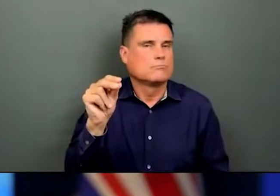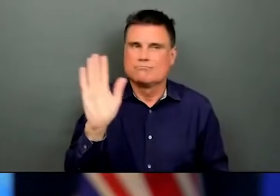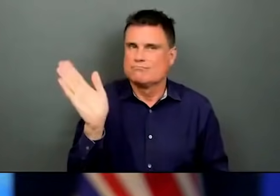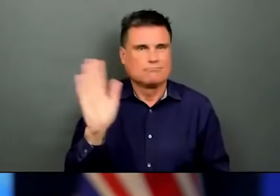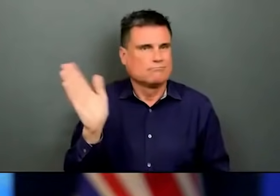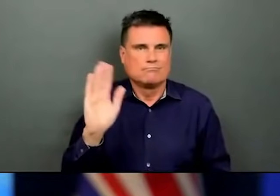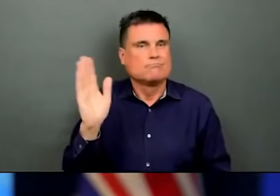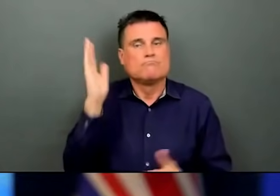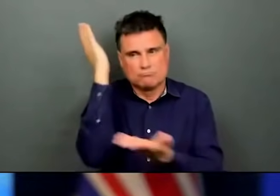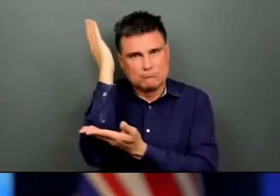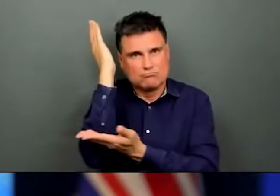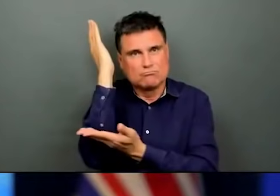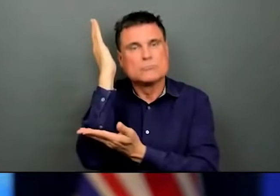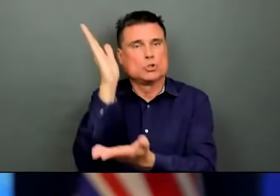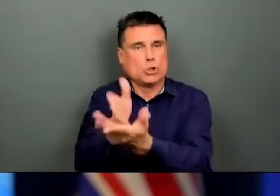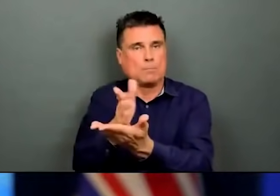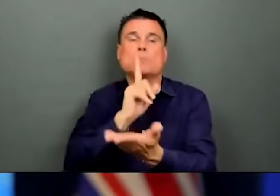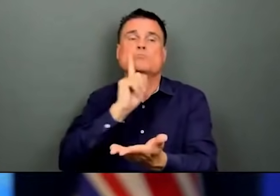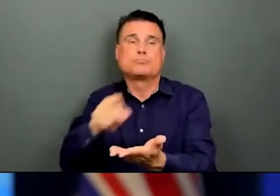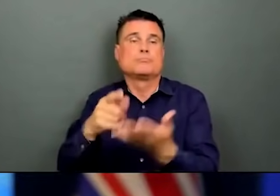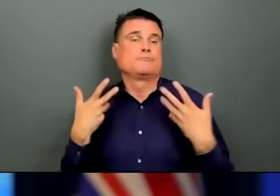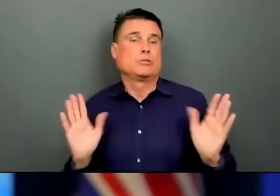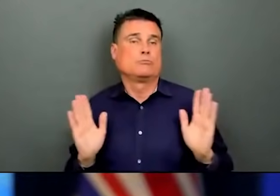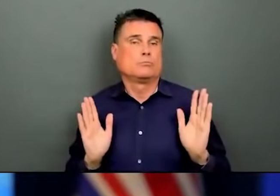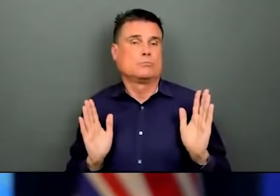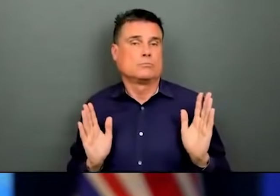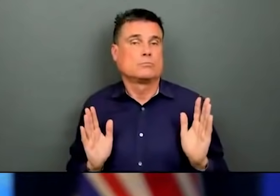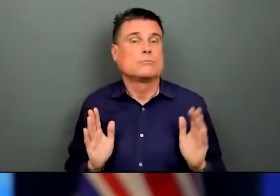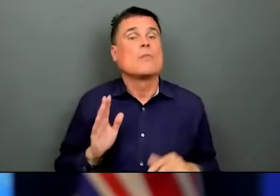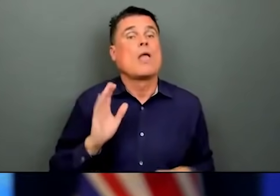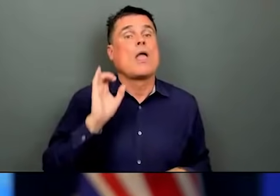value. You've heard me say this, Rob, many, many times before.